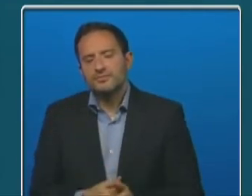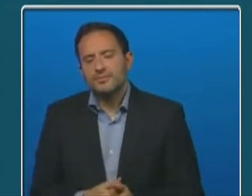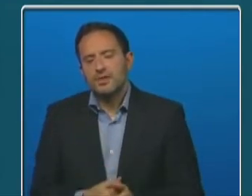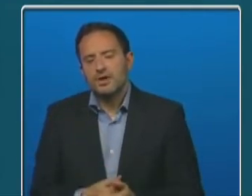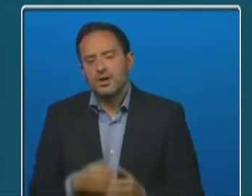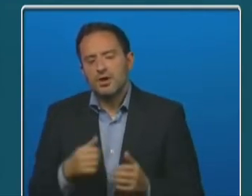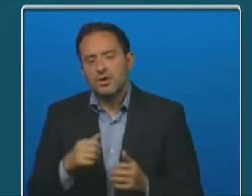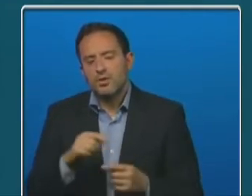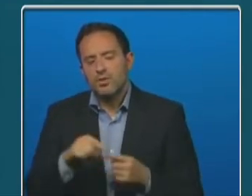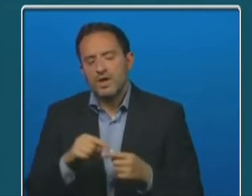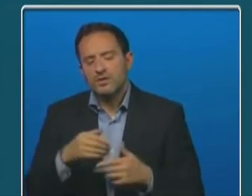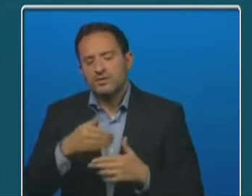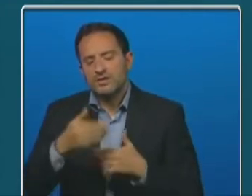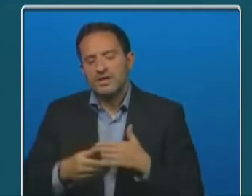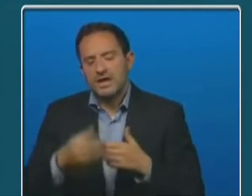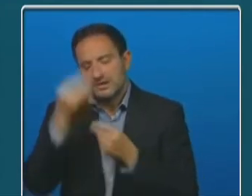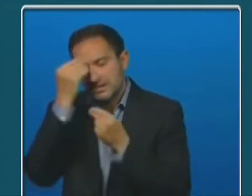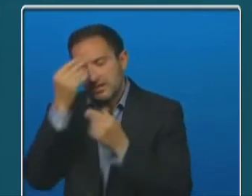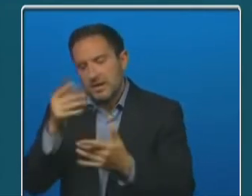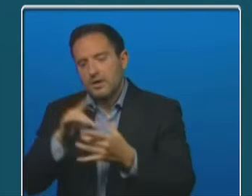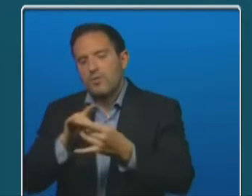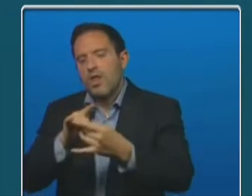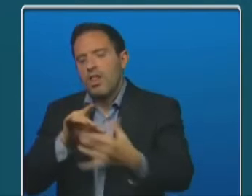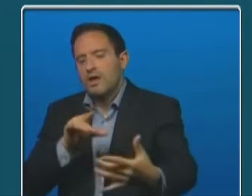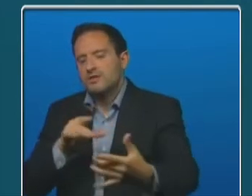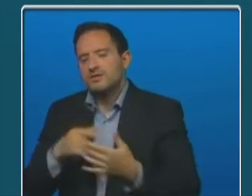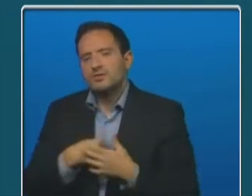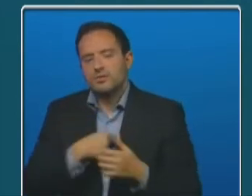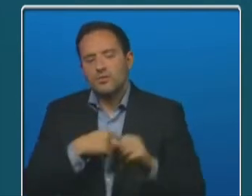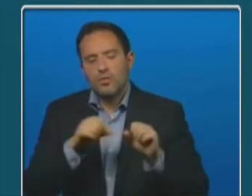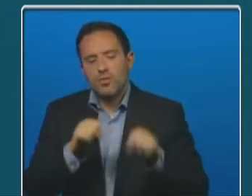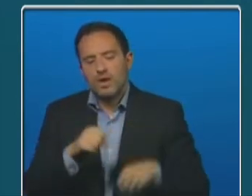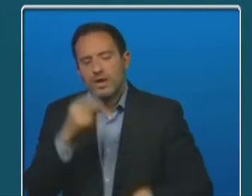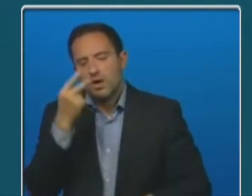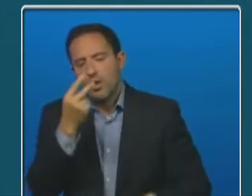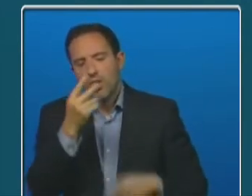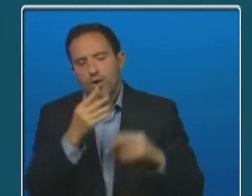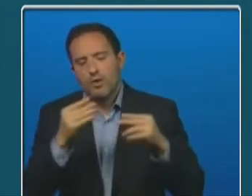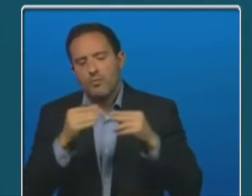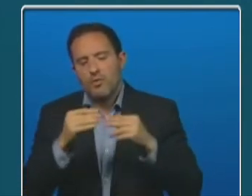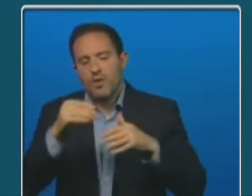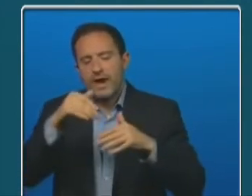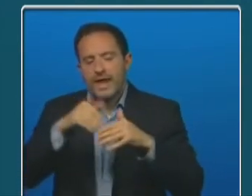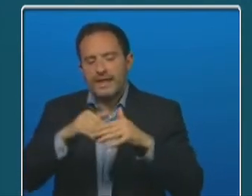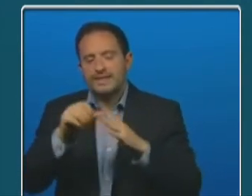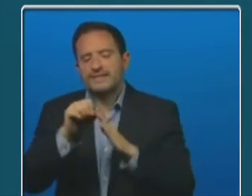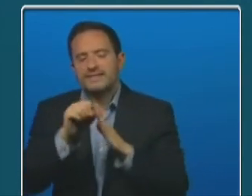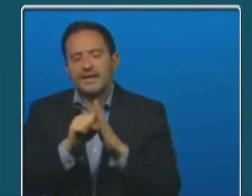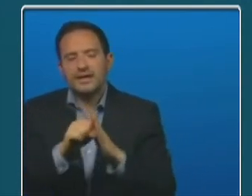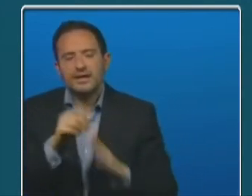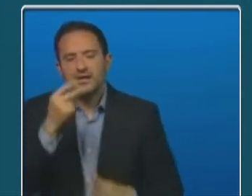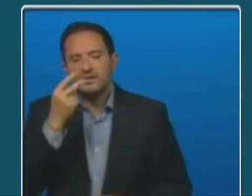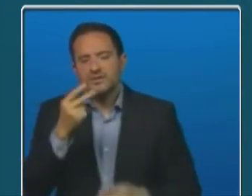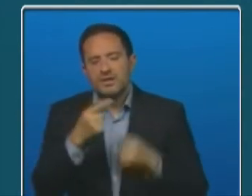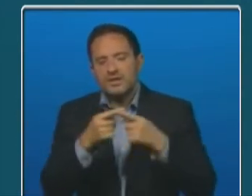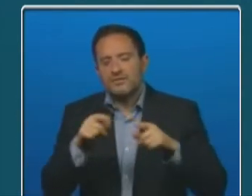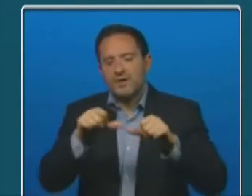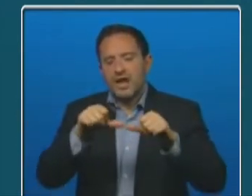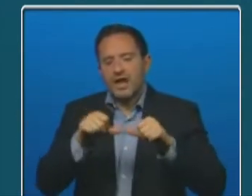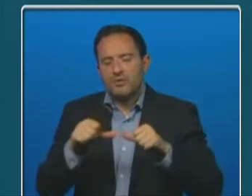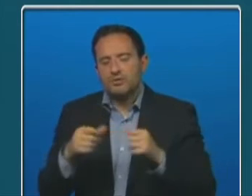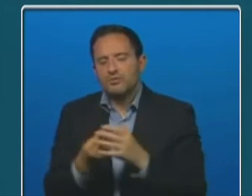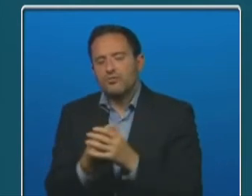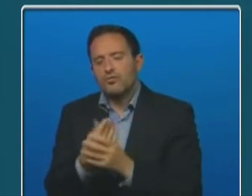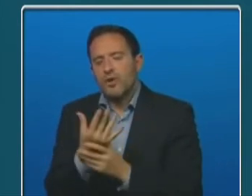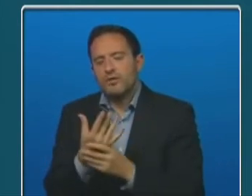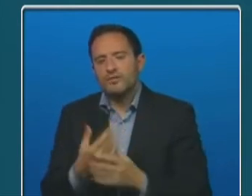next data release, the redistricting data, we'll be able to look more within the state and look at different areas of growth and